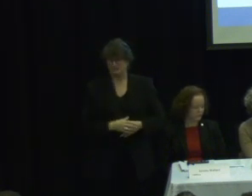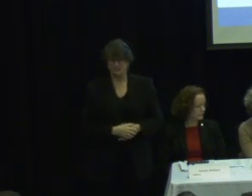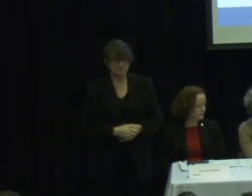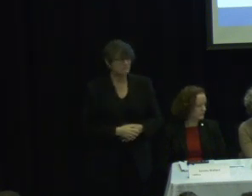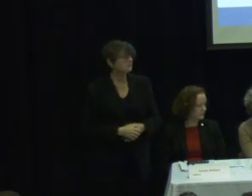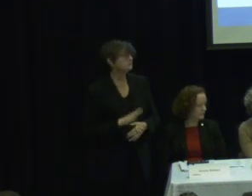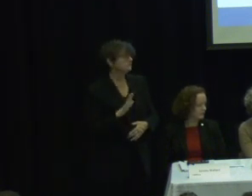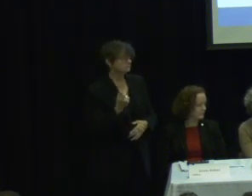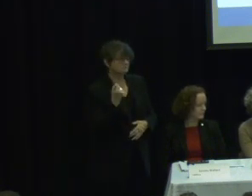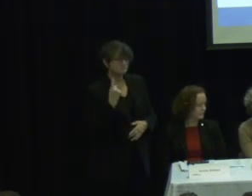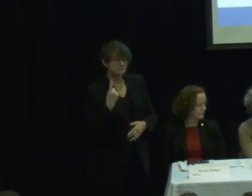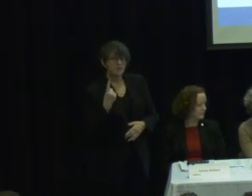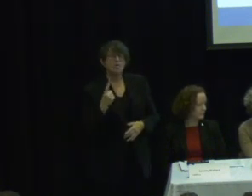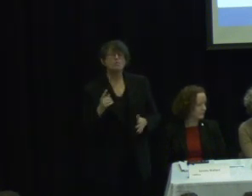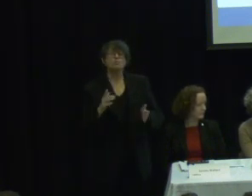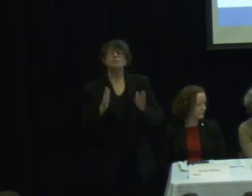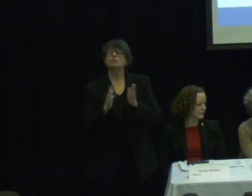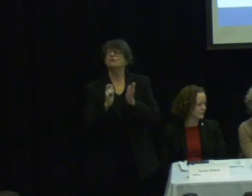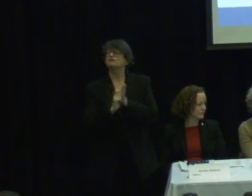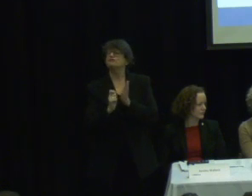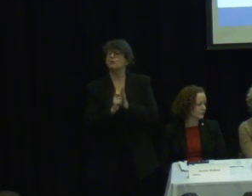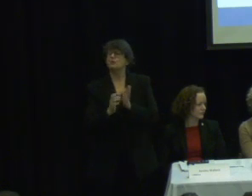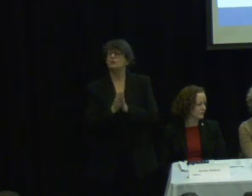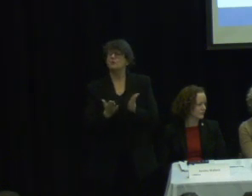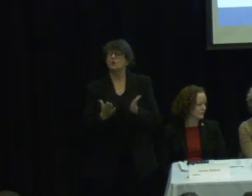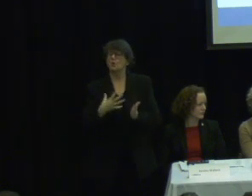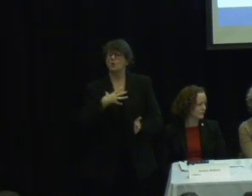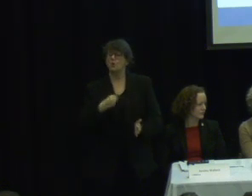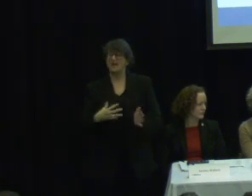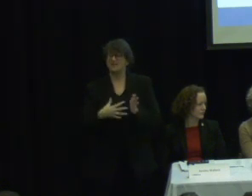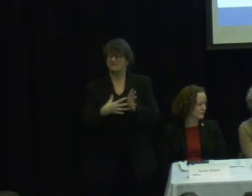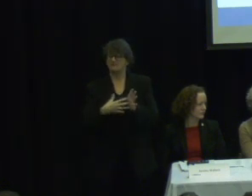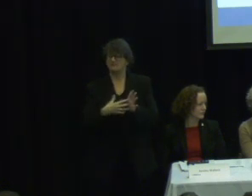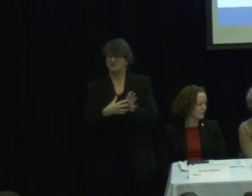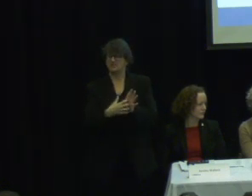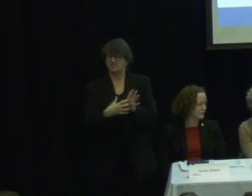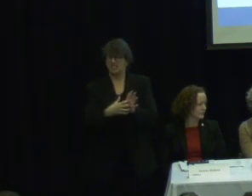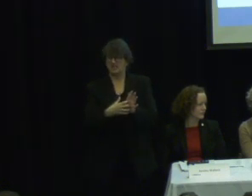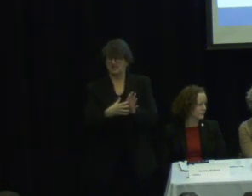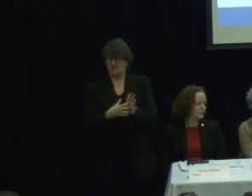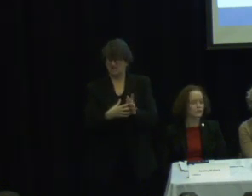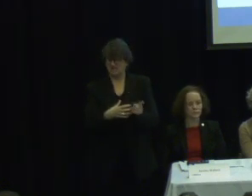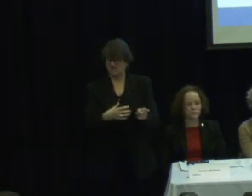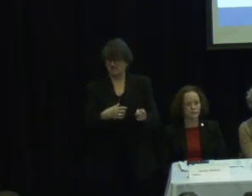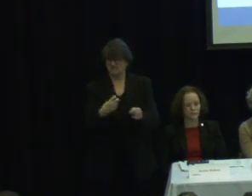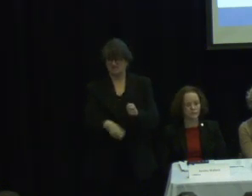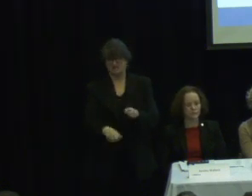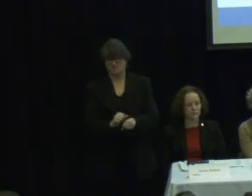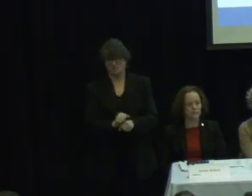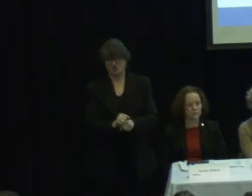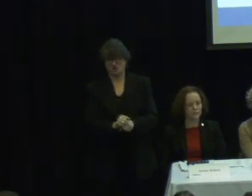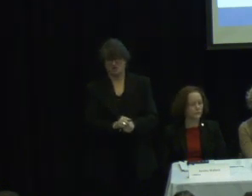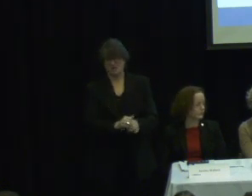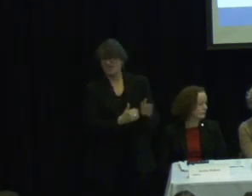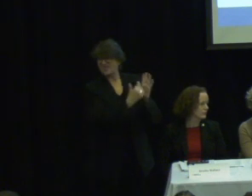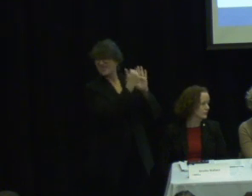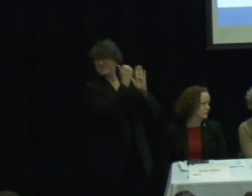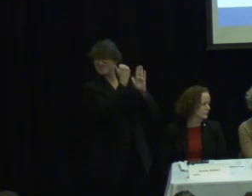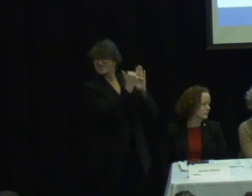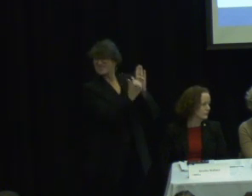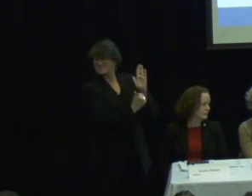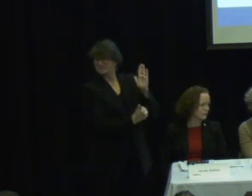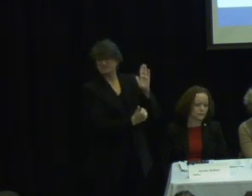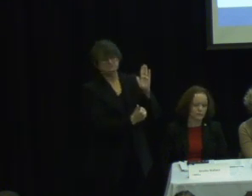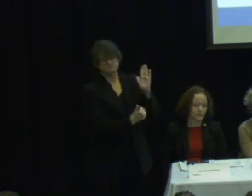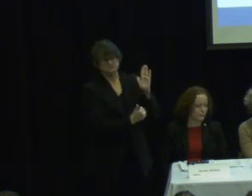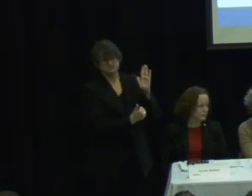book, White Fragility, this is tough work that goes beyond this list. Because so many